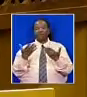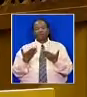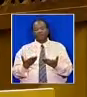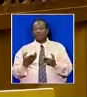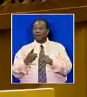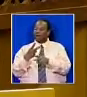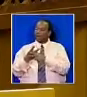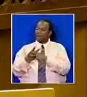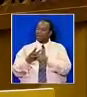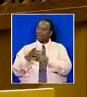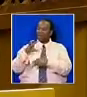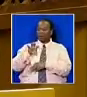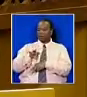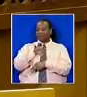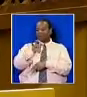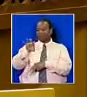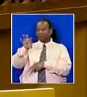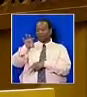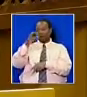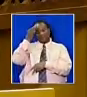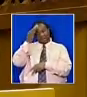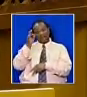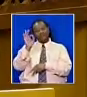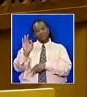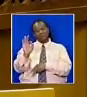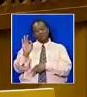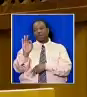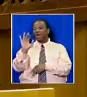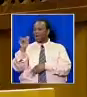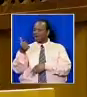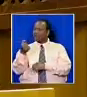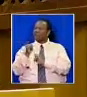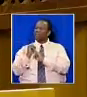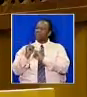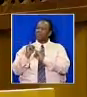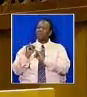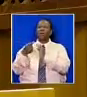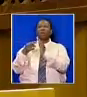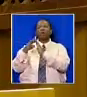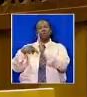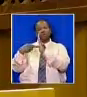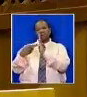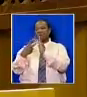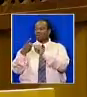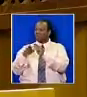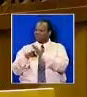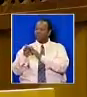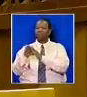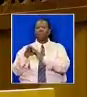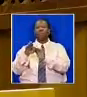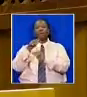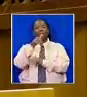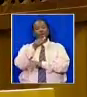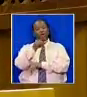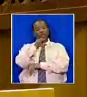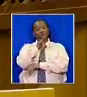the critical instrument, if not the pivot around which local development can take place, the African Union